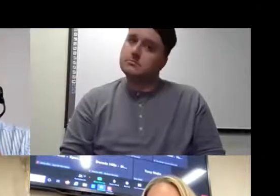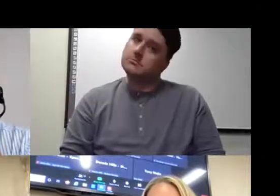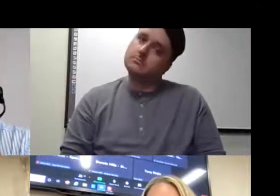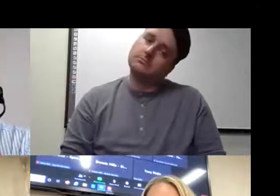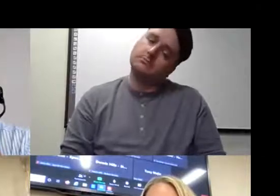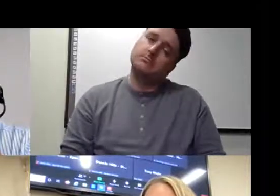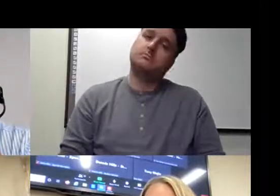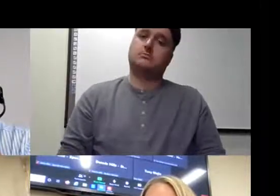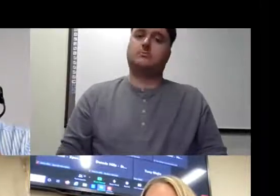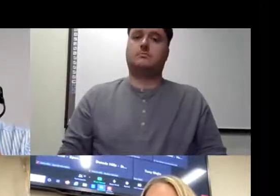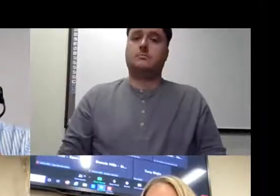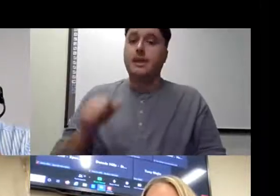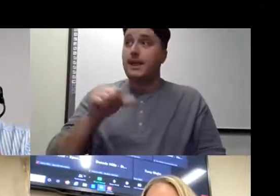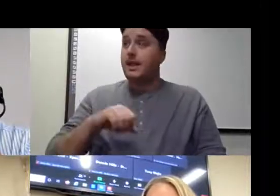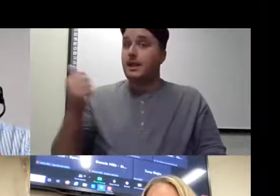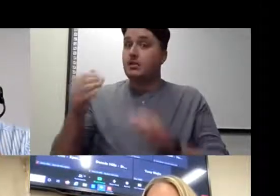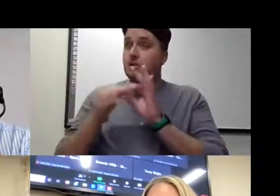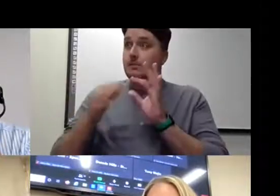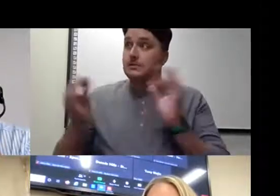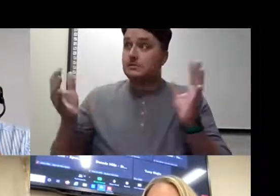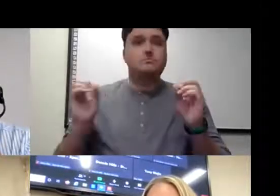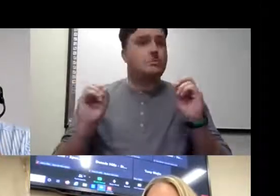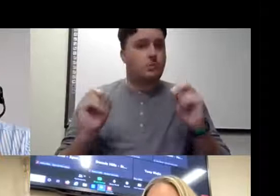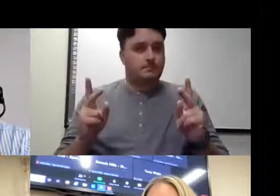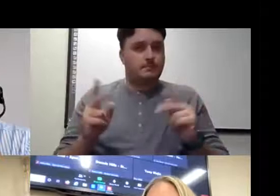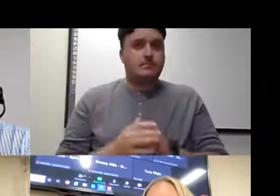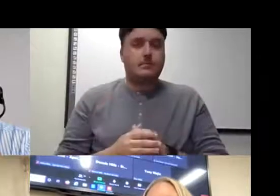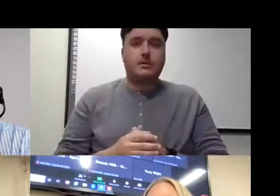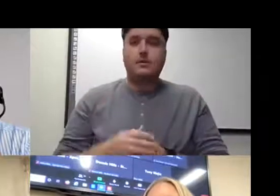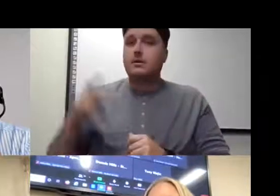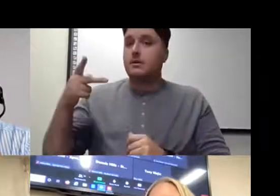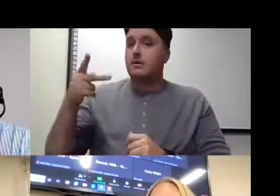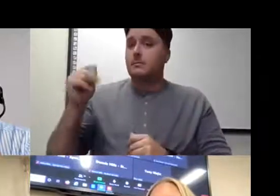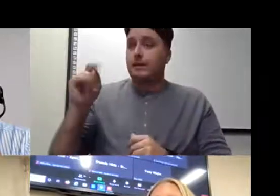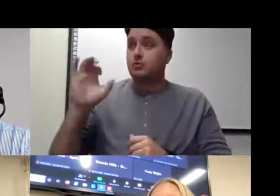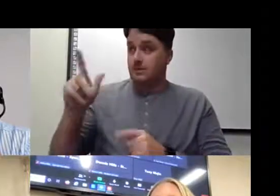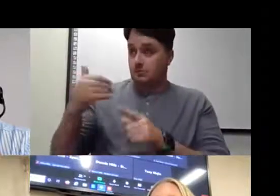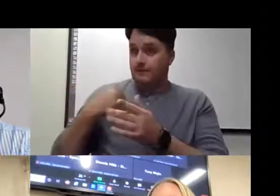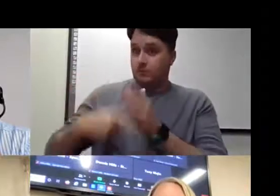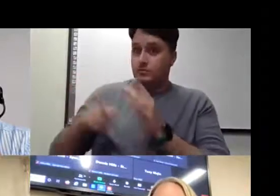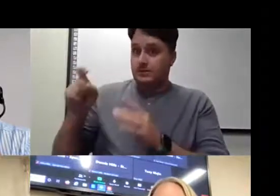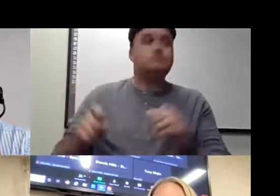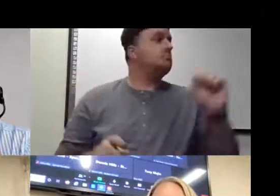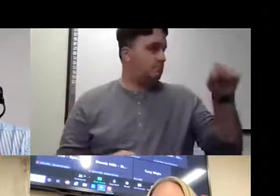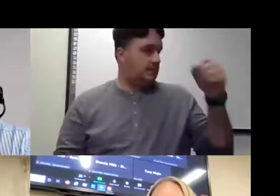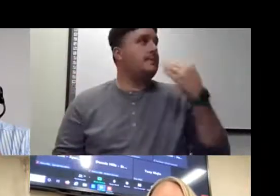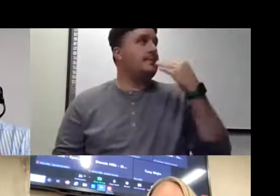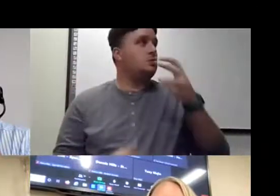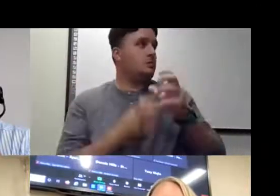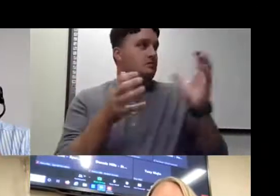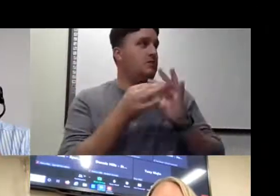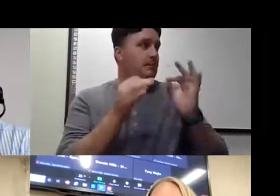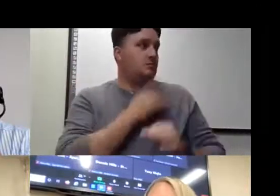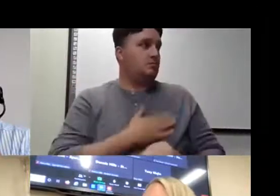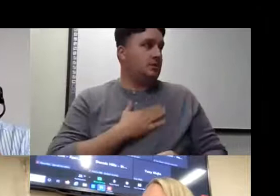Any other comments? Okay. Patrick, do you have what you need for? Good, yeah. Thanks so much for your comments. Appreciate it.